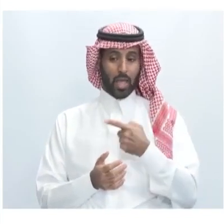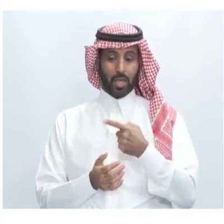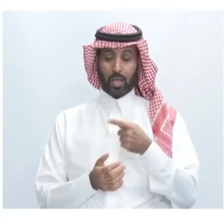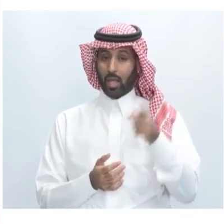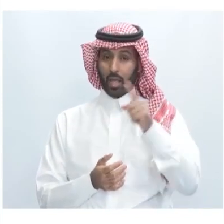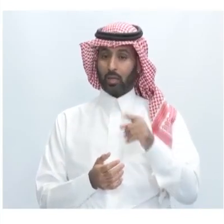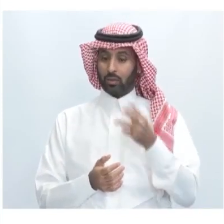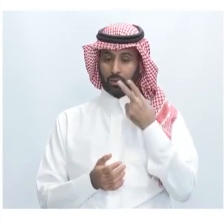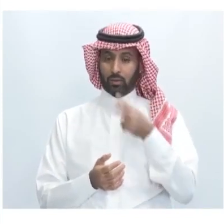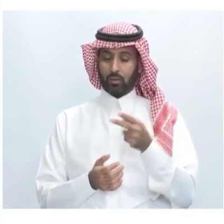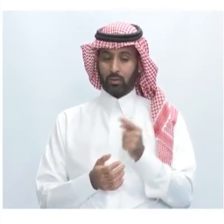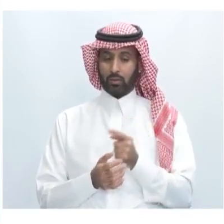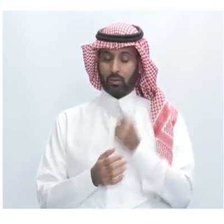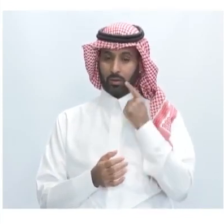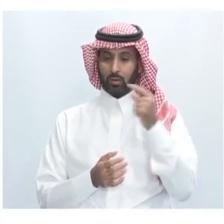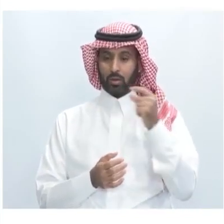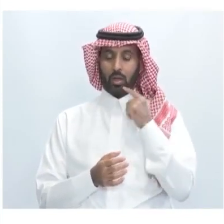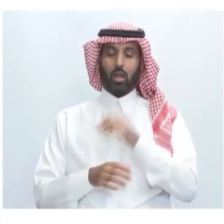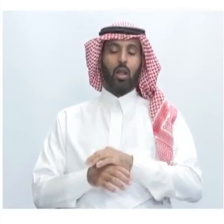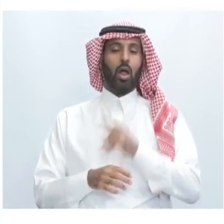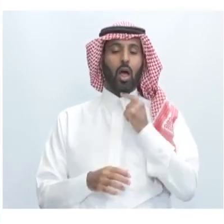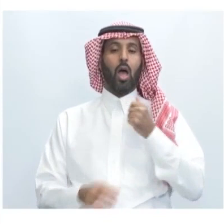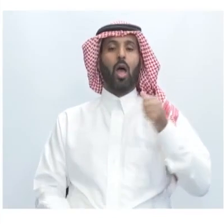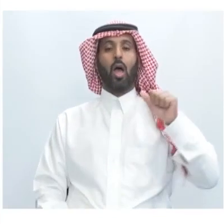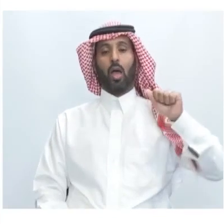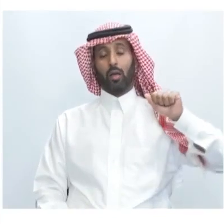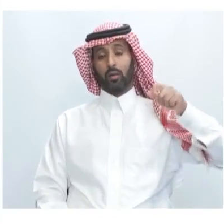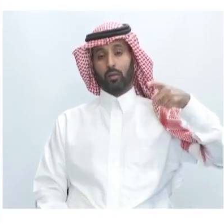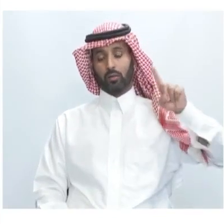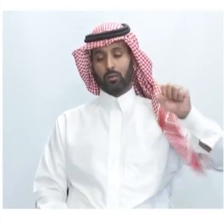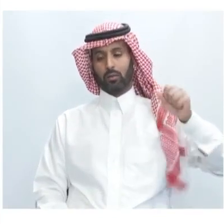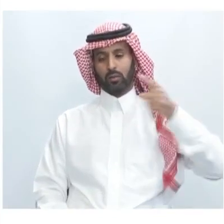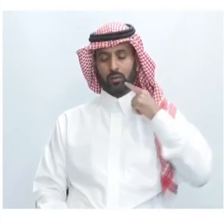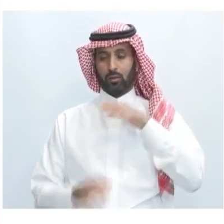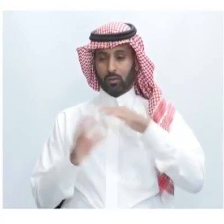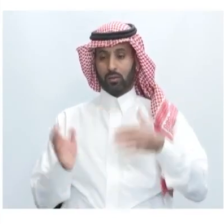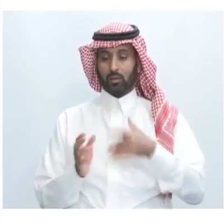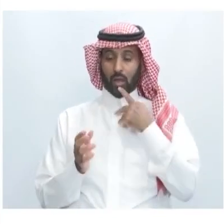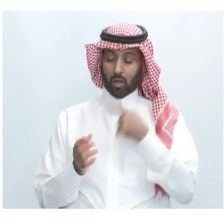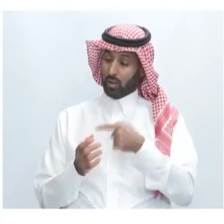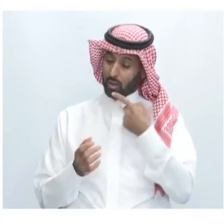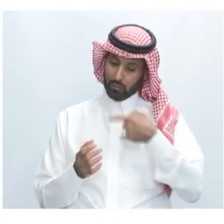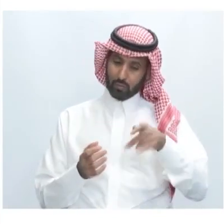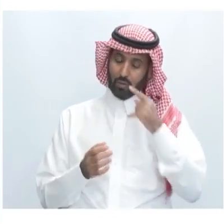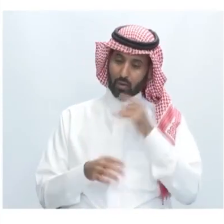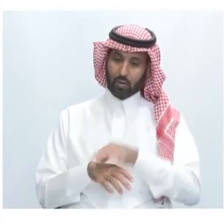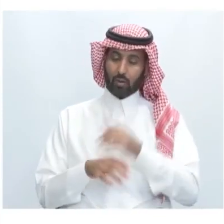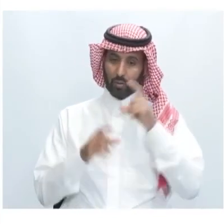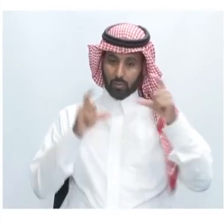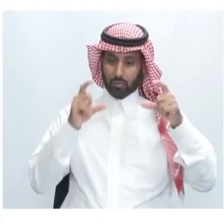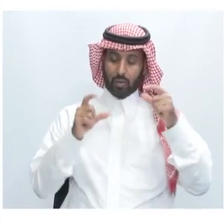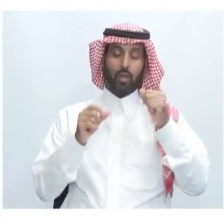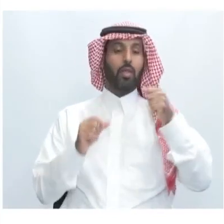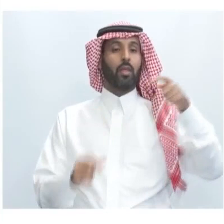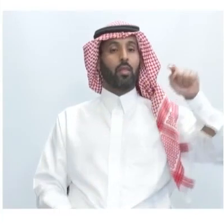see the doctor, when I asked to see Dr. Attar, the receptionist said, the doctor just left. This is a quotation. The